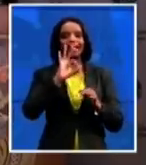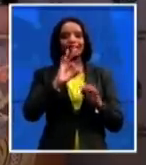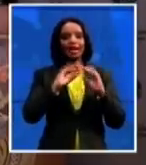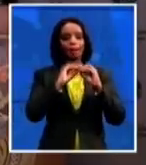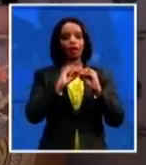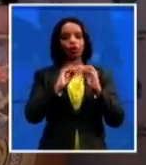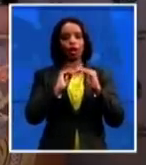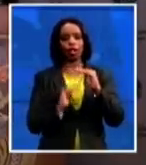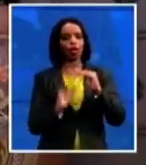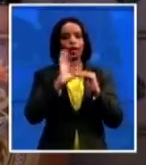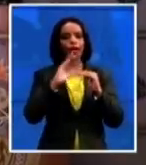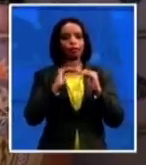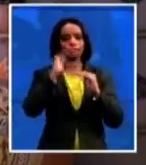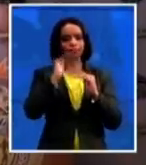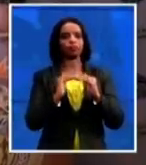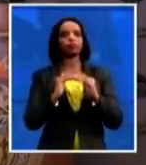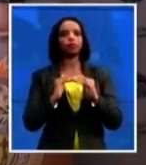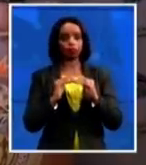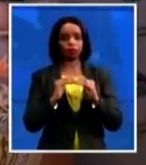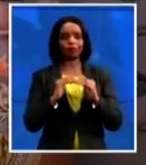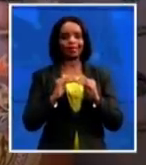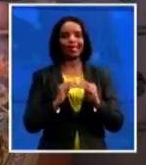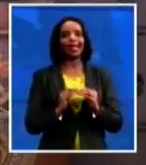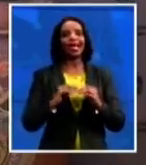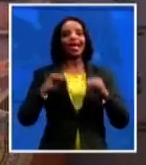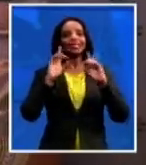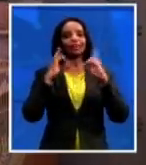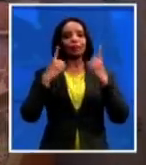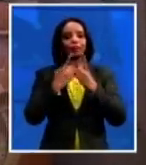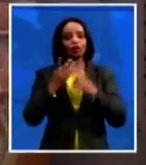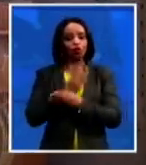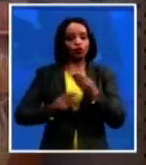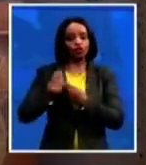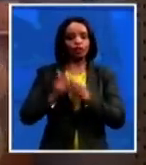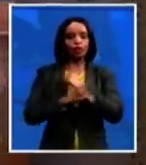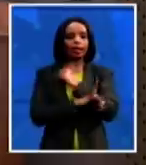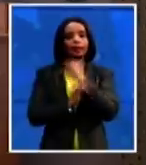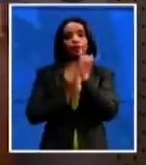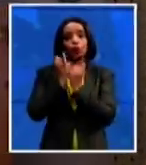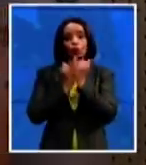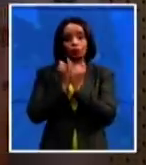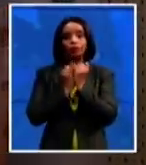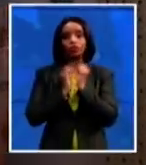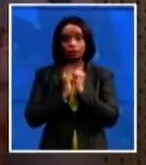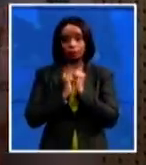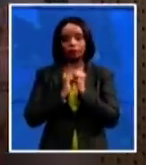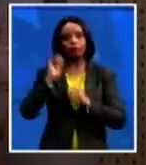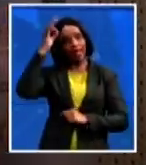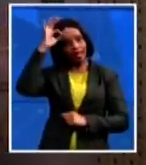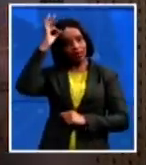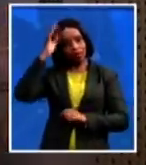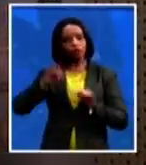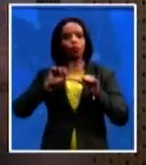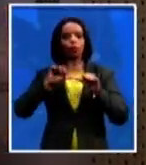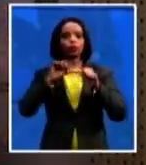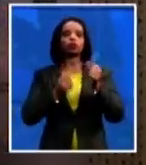and Industry and Competition, government continues to support local production, including the revival of South